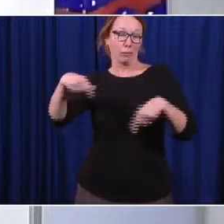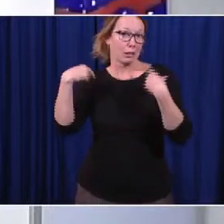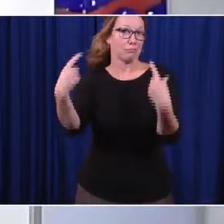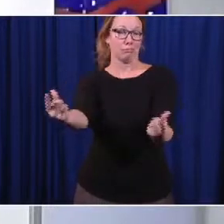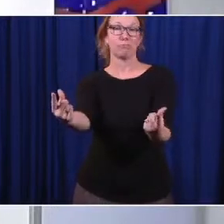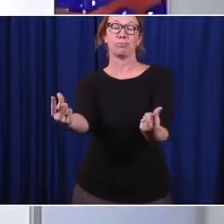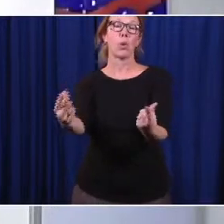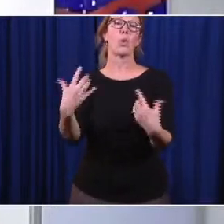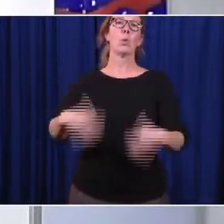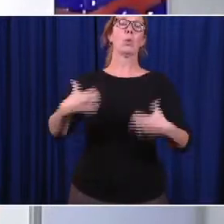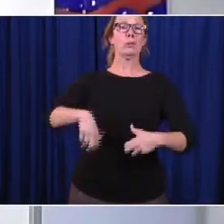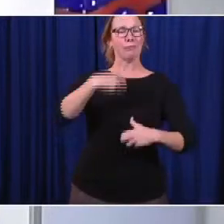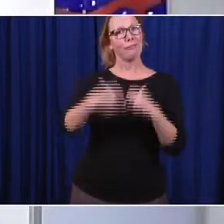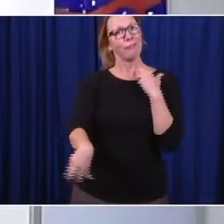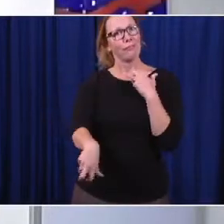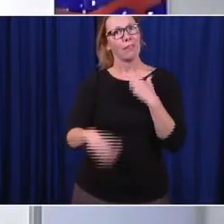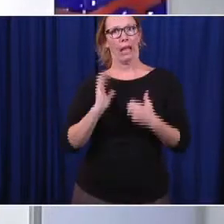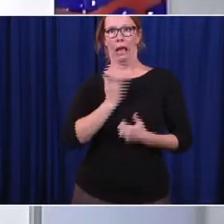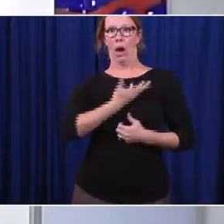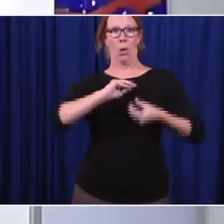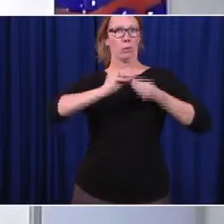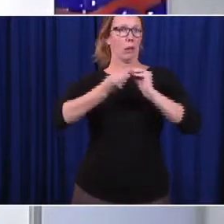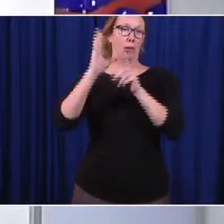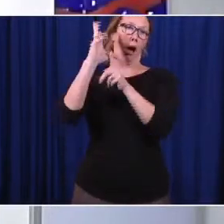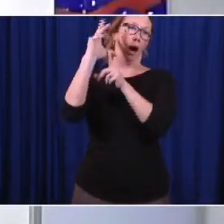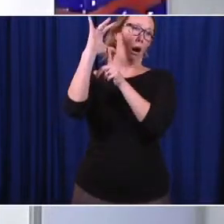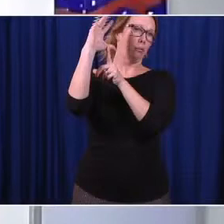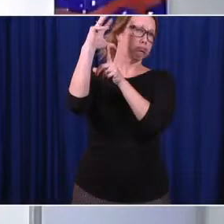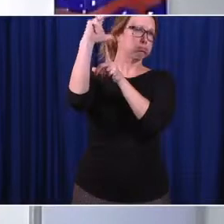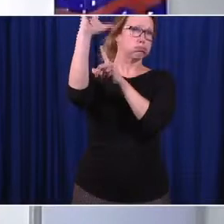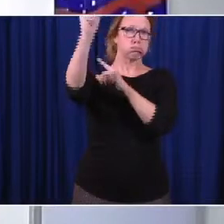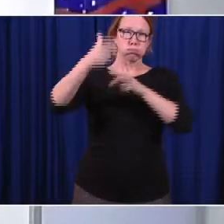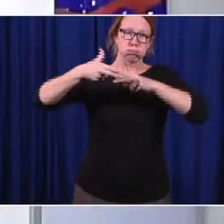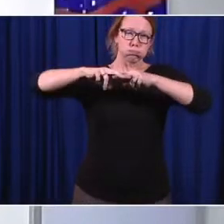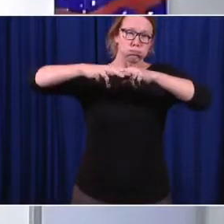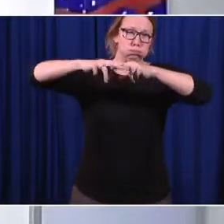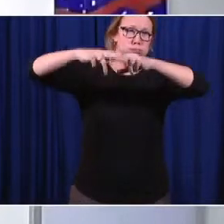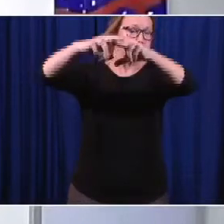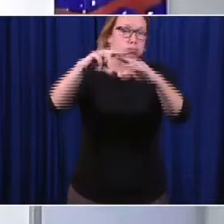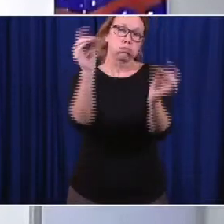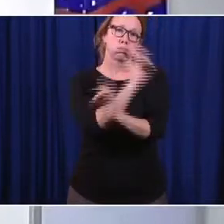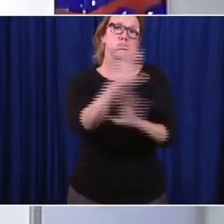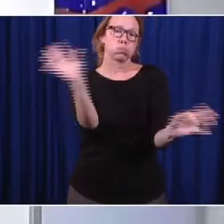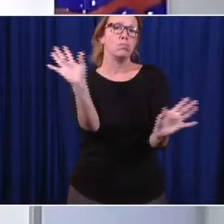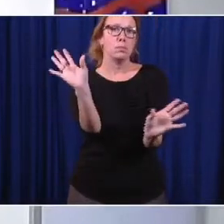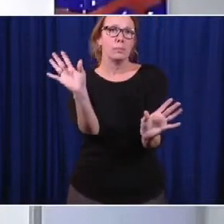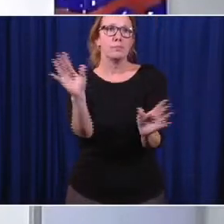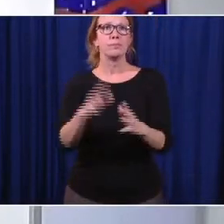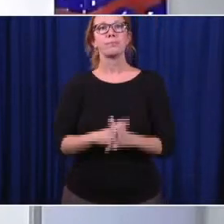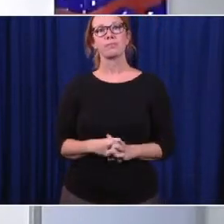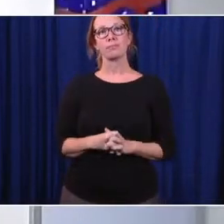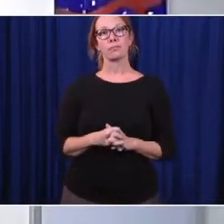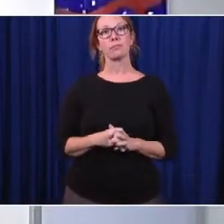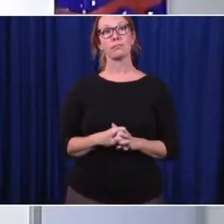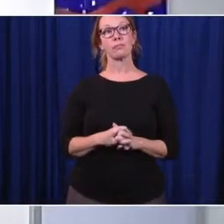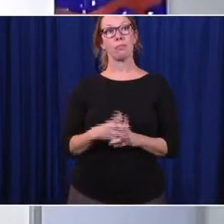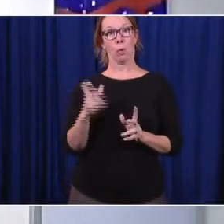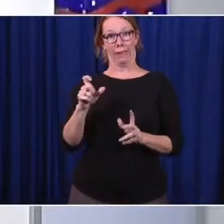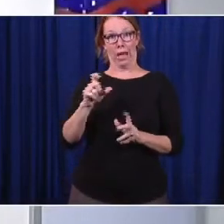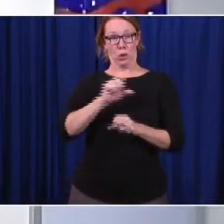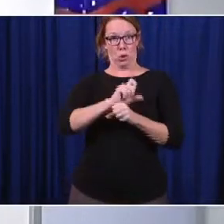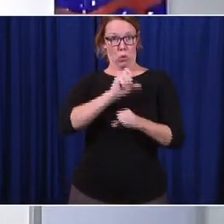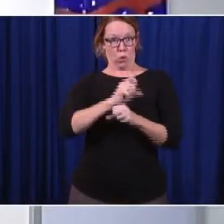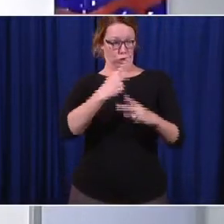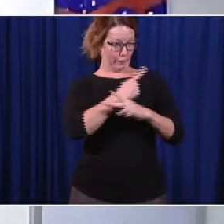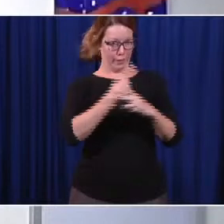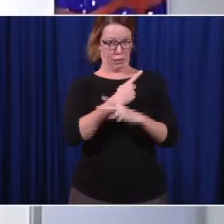especially. Our numbers have just risen so quickly and so drastically. We've had to work to triage our